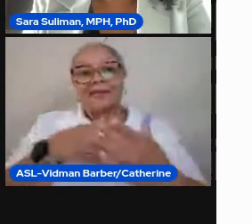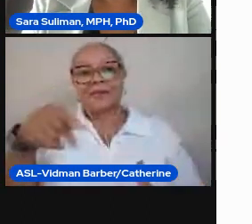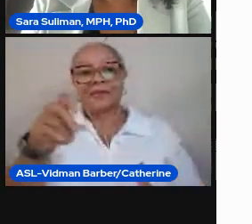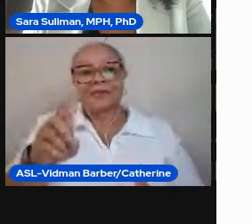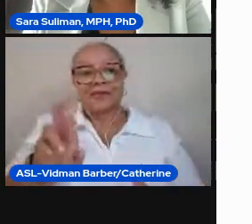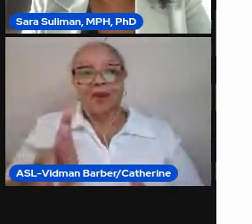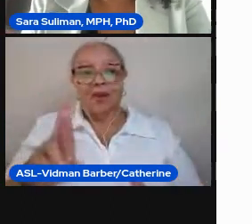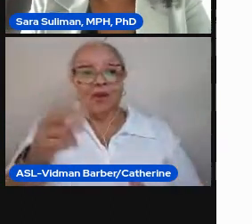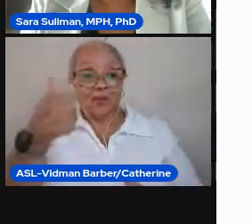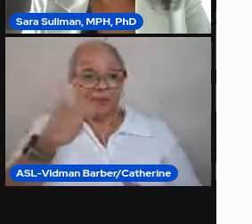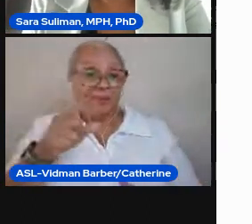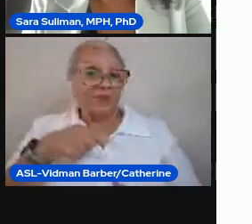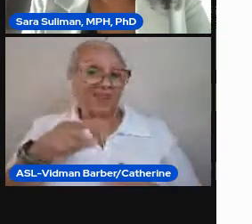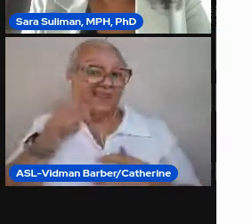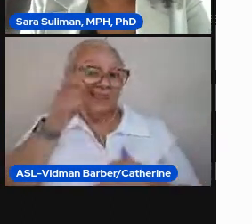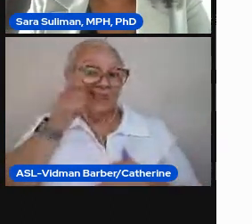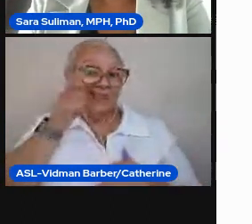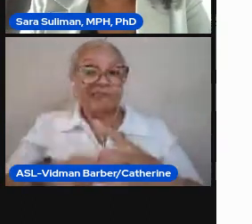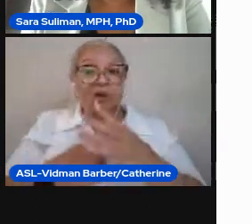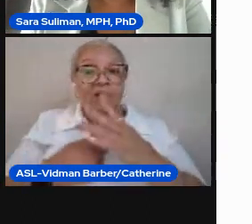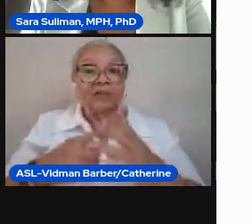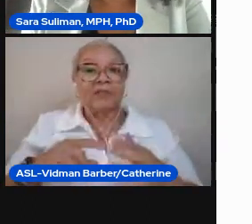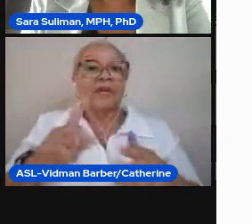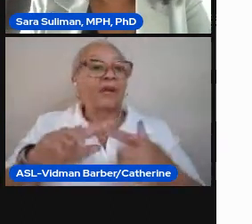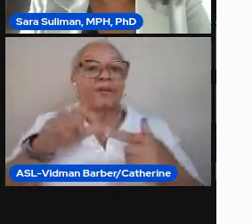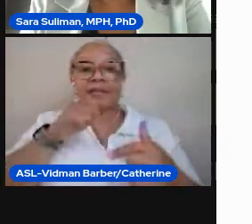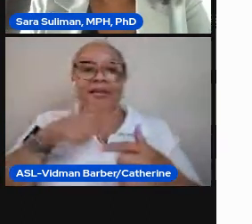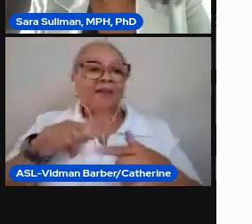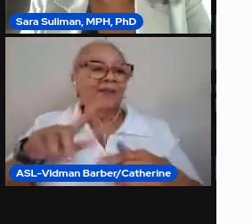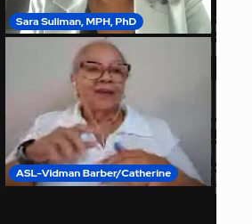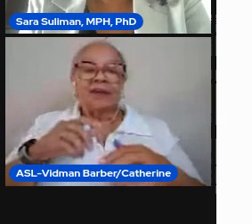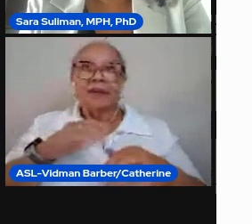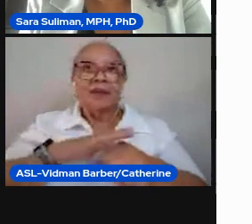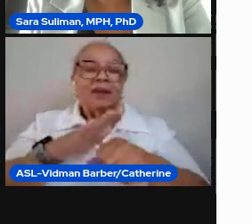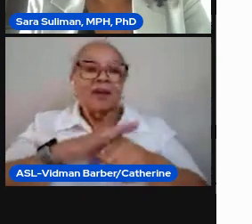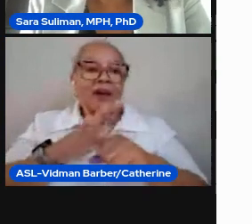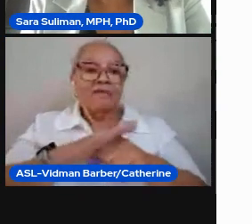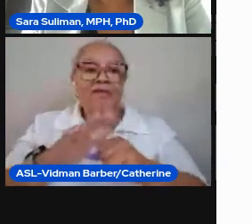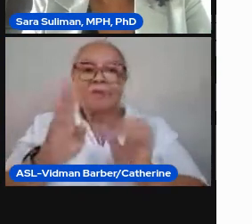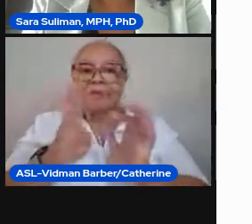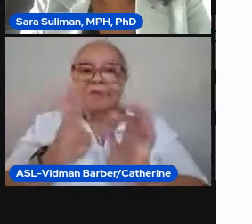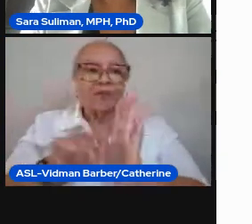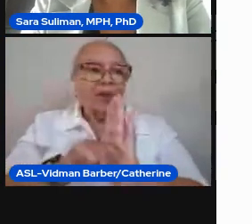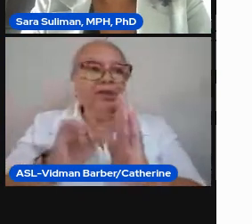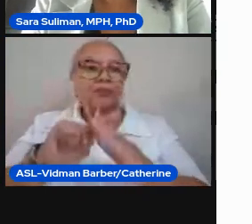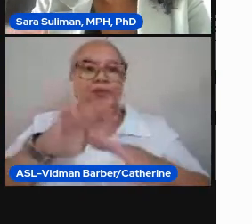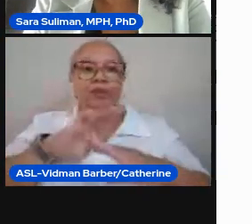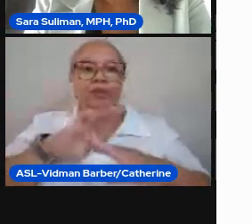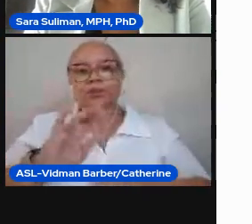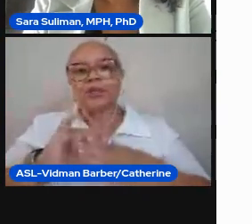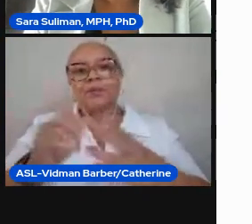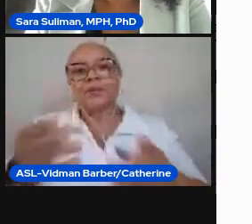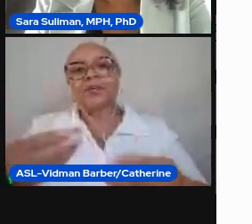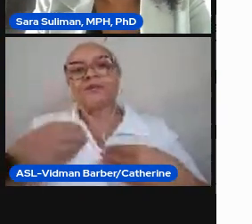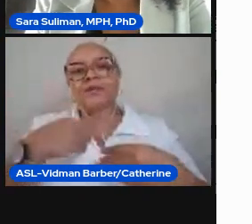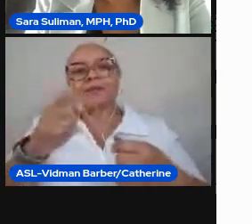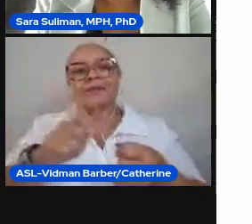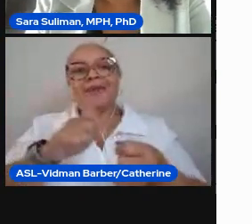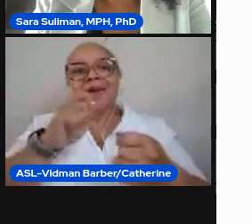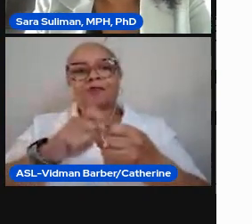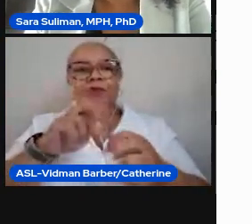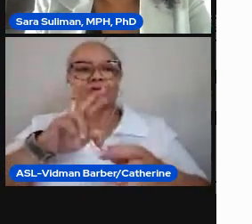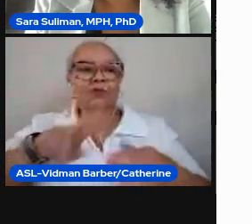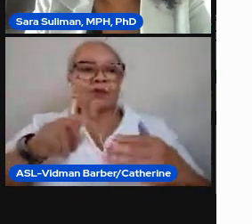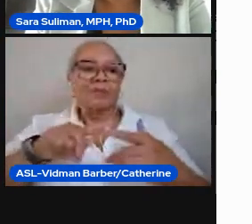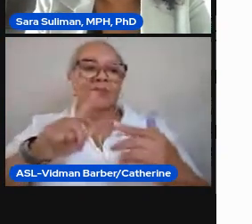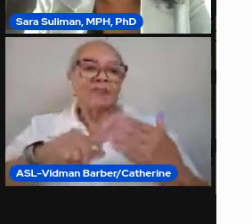starting to emerge, so we did not have enough of a track record to actually ensure that they were giving us accurate results. But this was the best that we